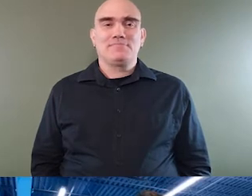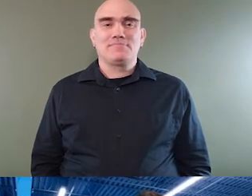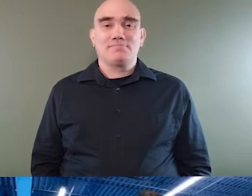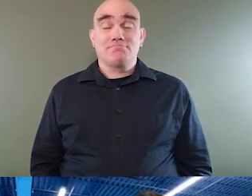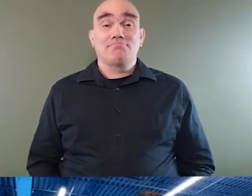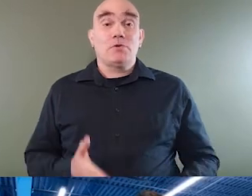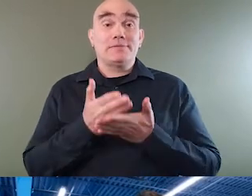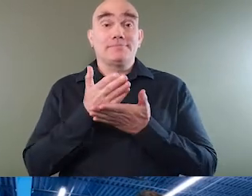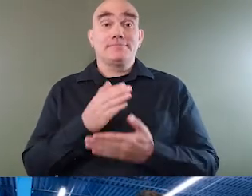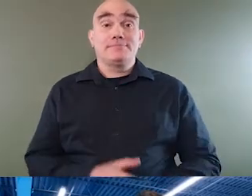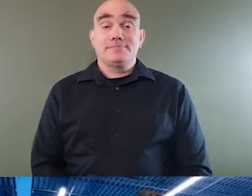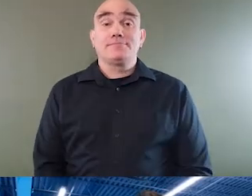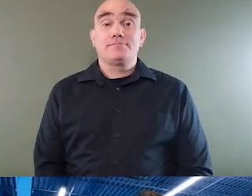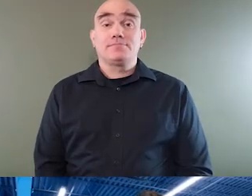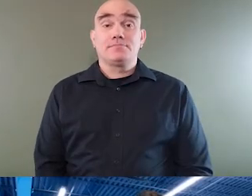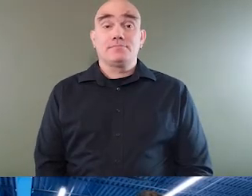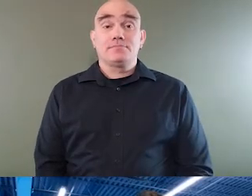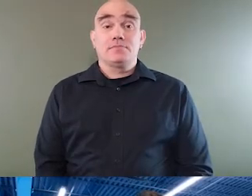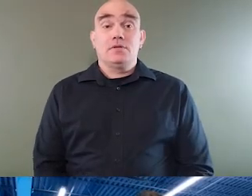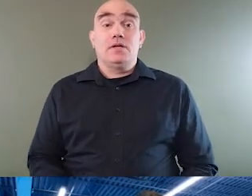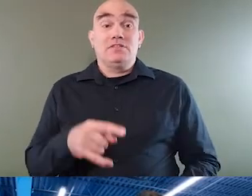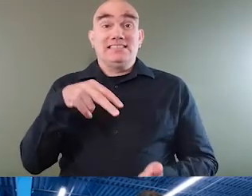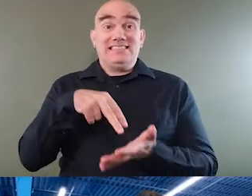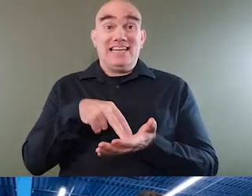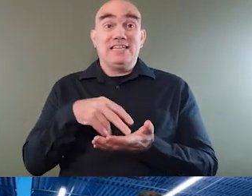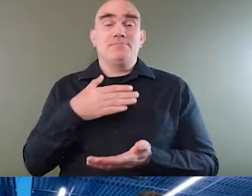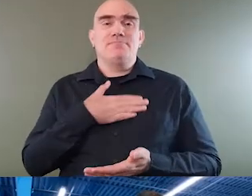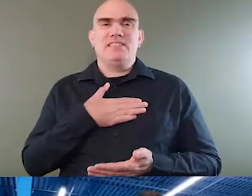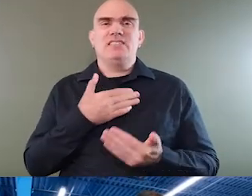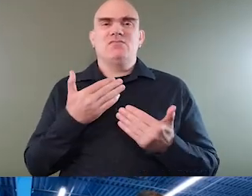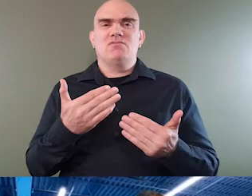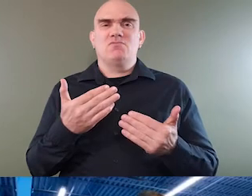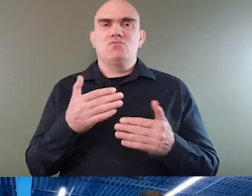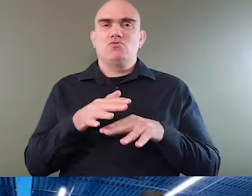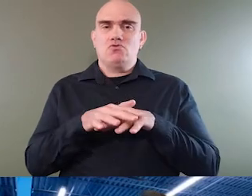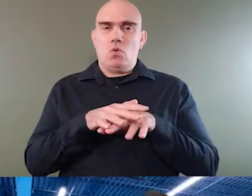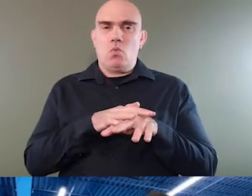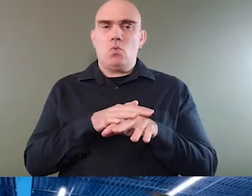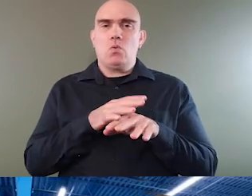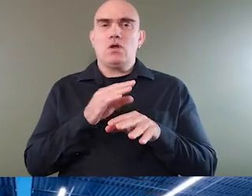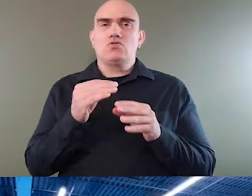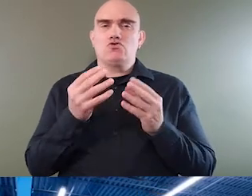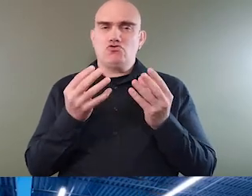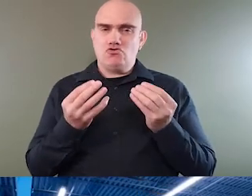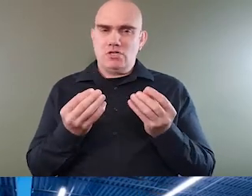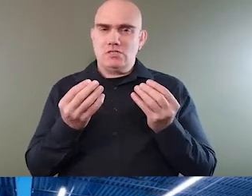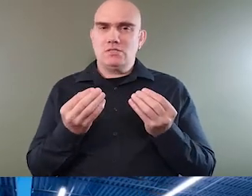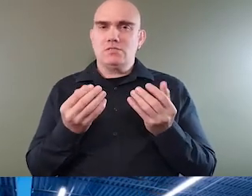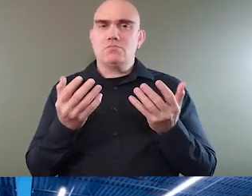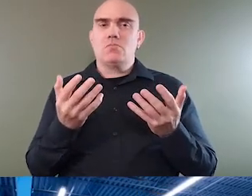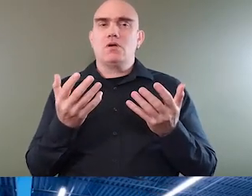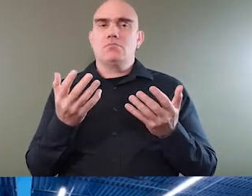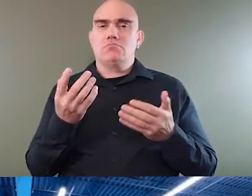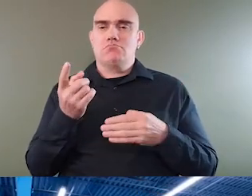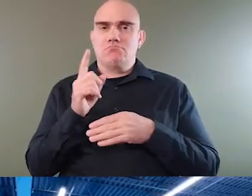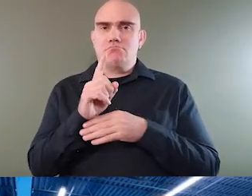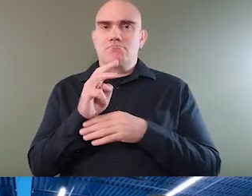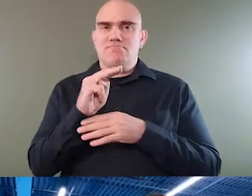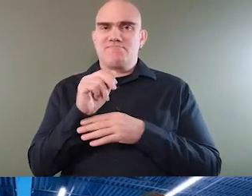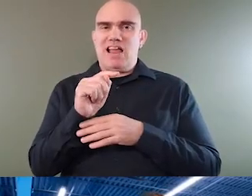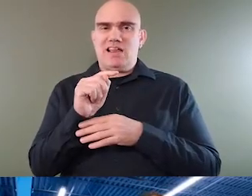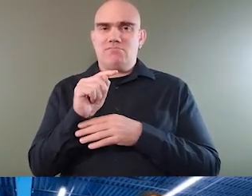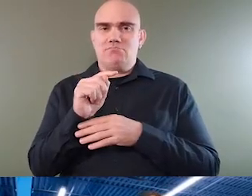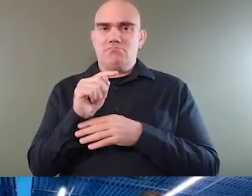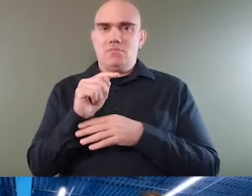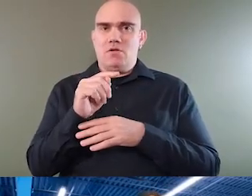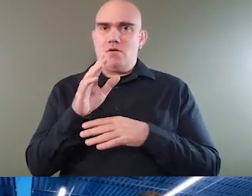All right. If you are standing, please make your way slowly and gently to the mat.